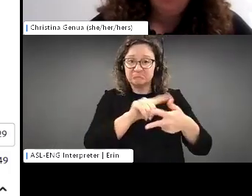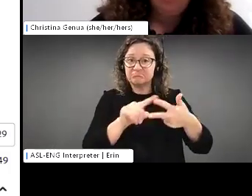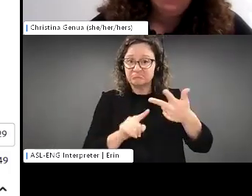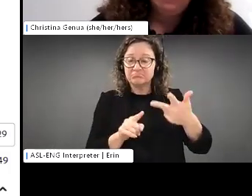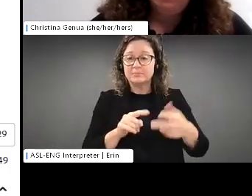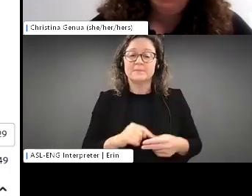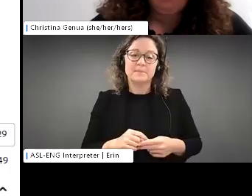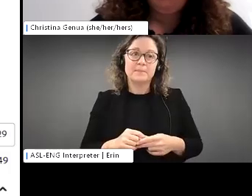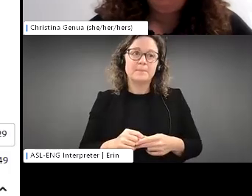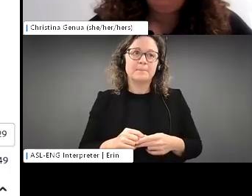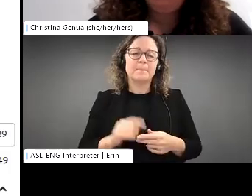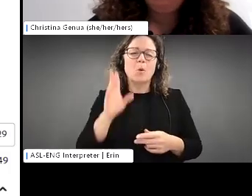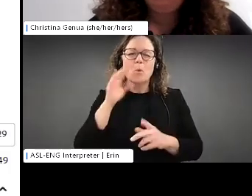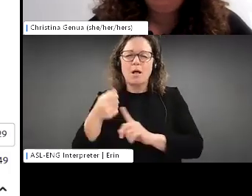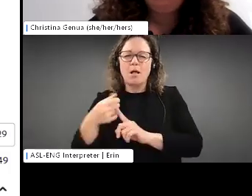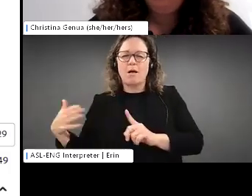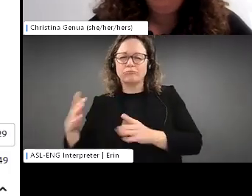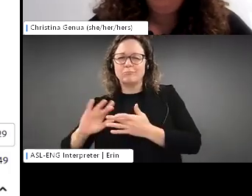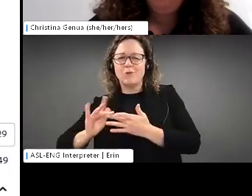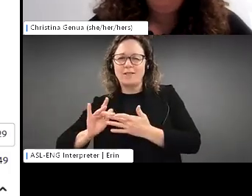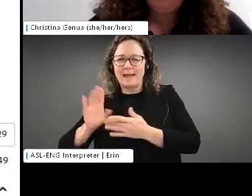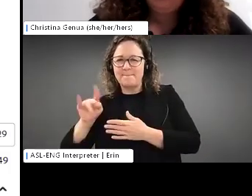about online banking later.